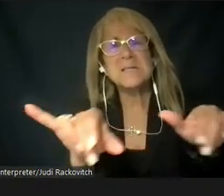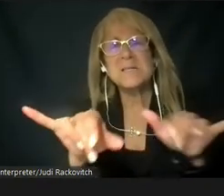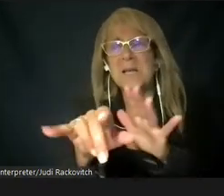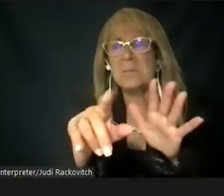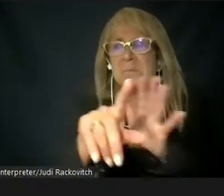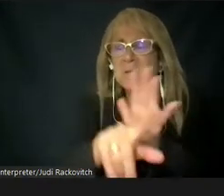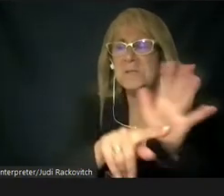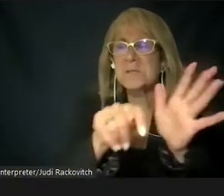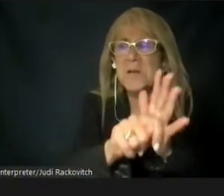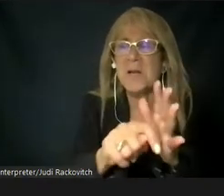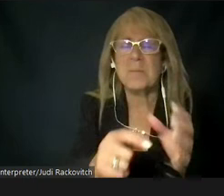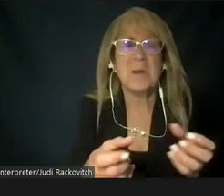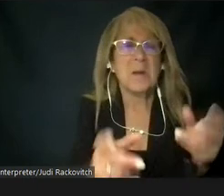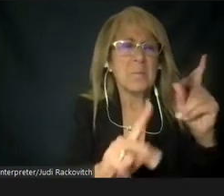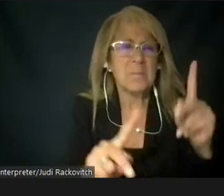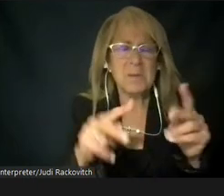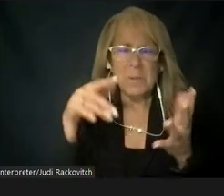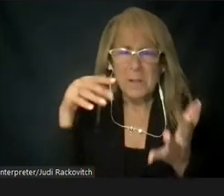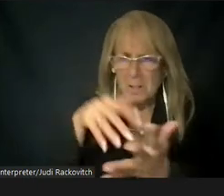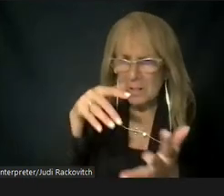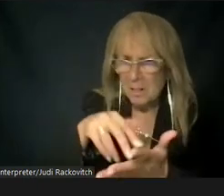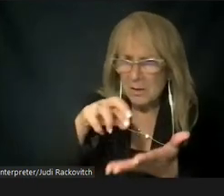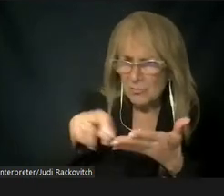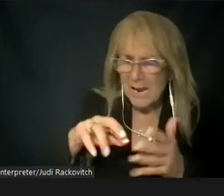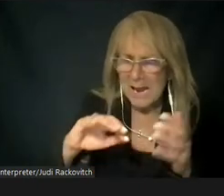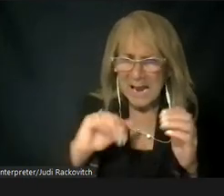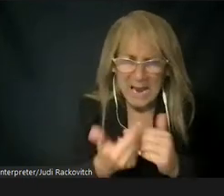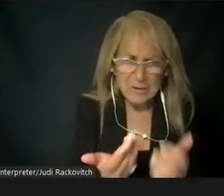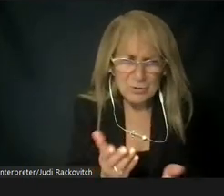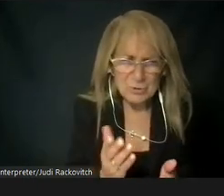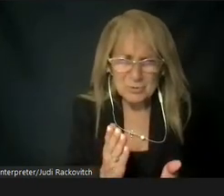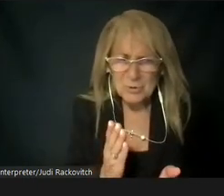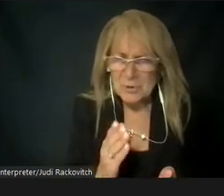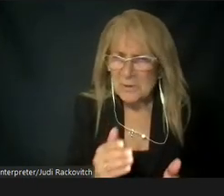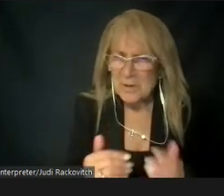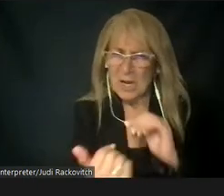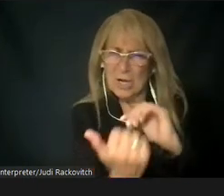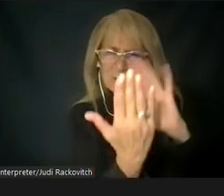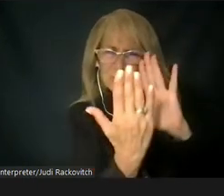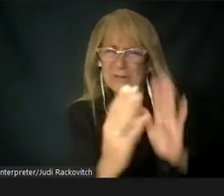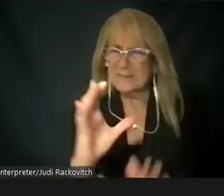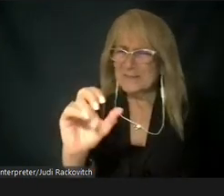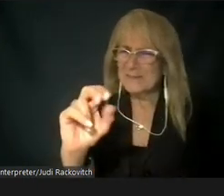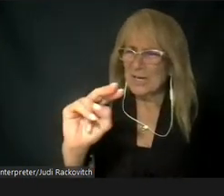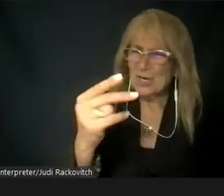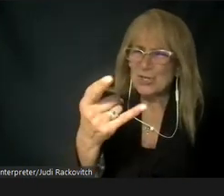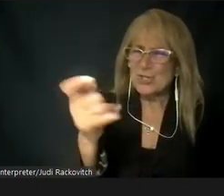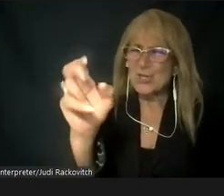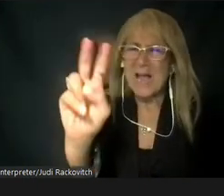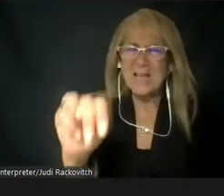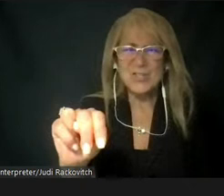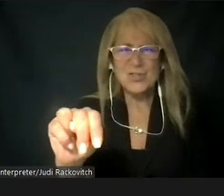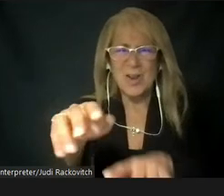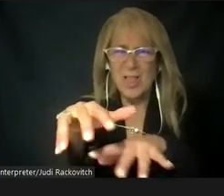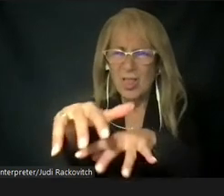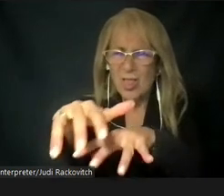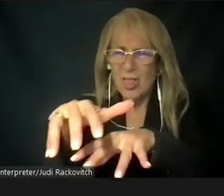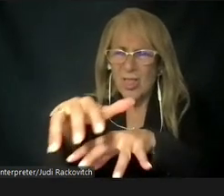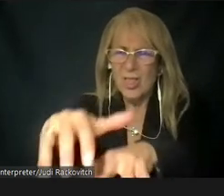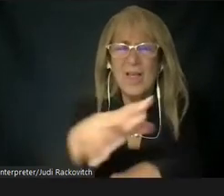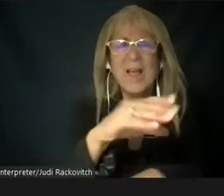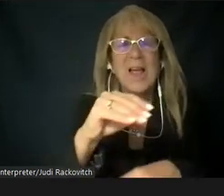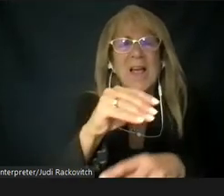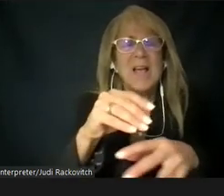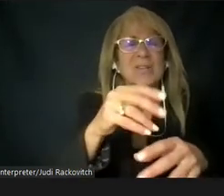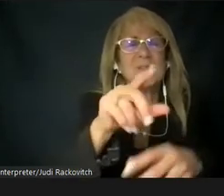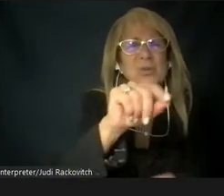explored how best to address congestion, including the 2008 New York City Traffic Congestion Mitigation Commission and the 2018 Fixed New